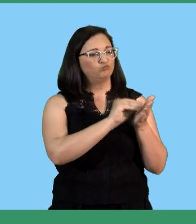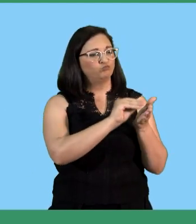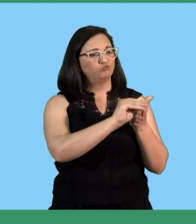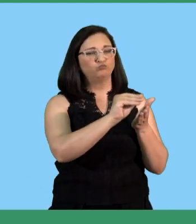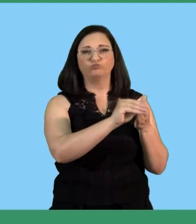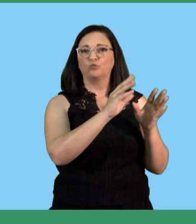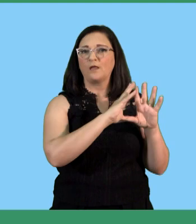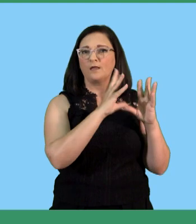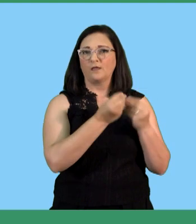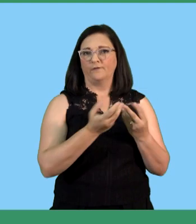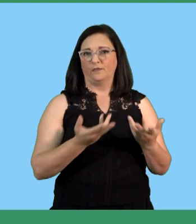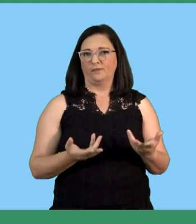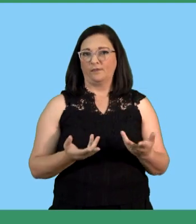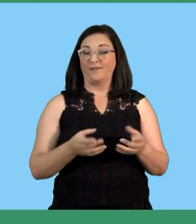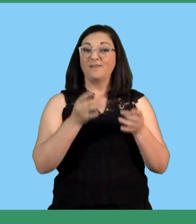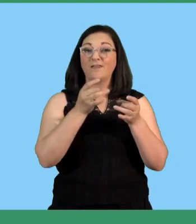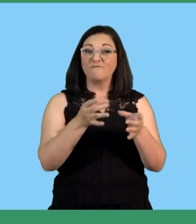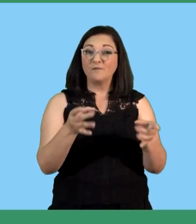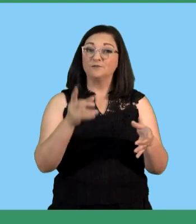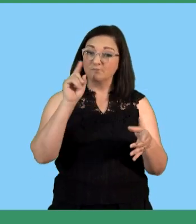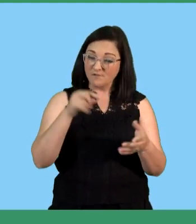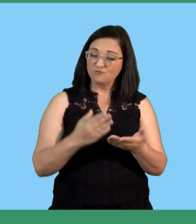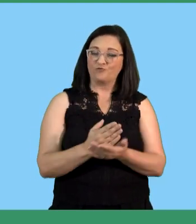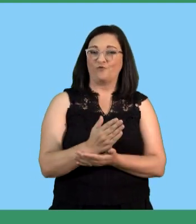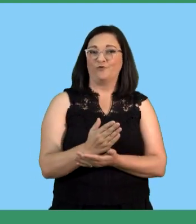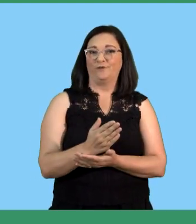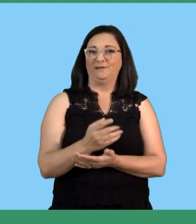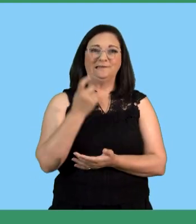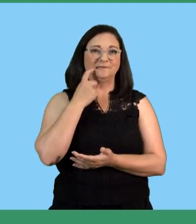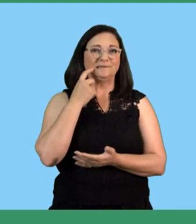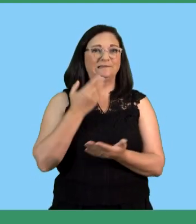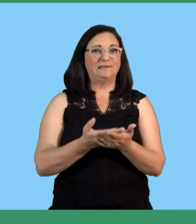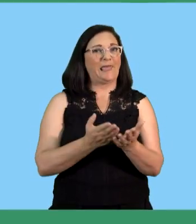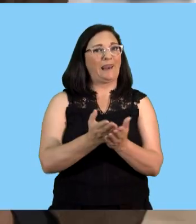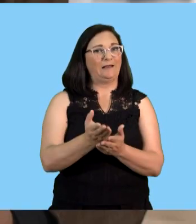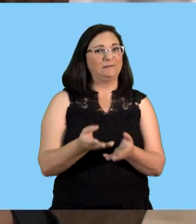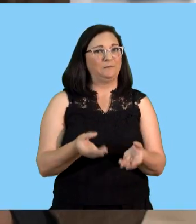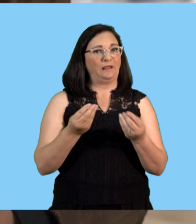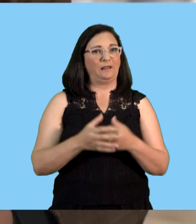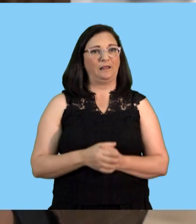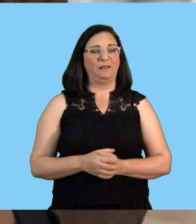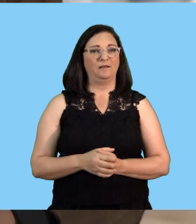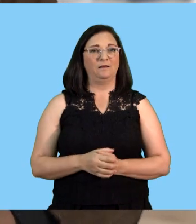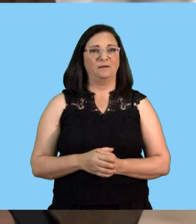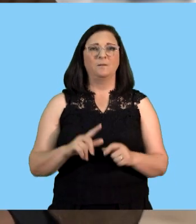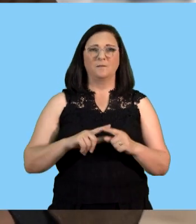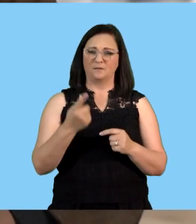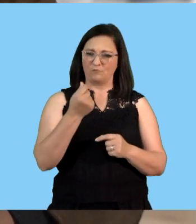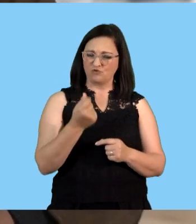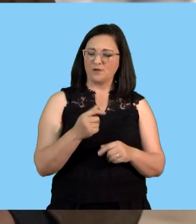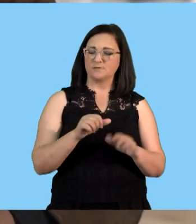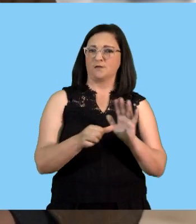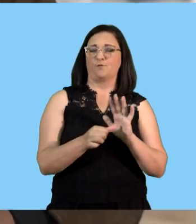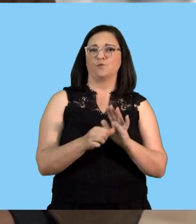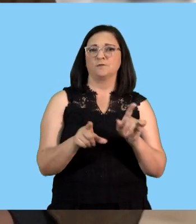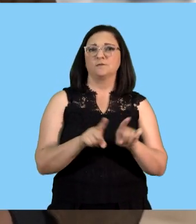Everybody, remember when we said the right to information, or information should be easily accessible, this also includes what? It includes prices. It